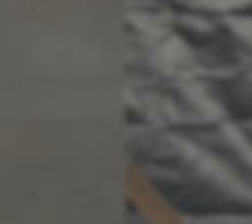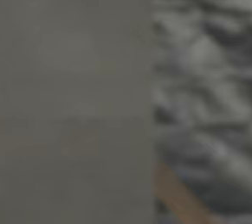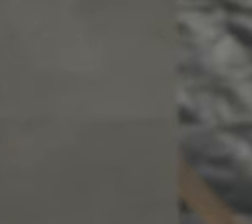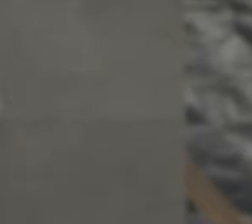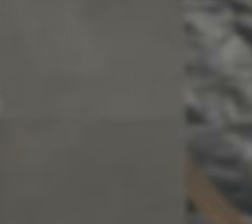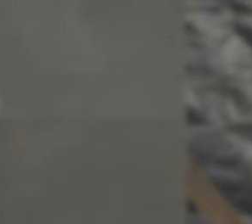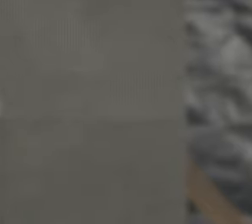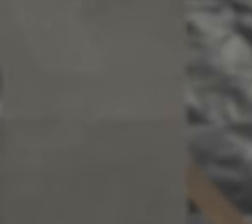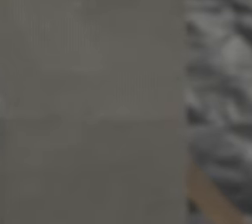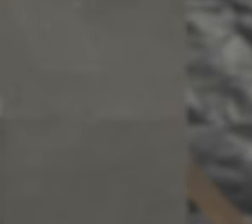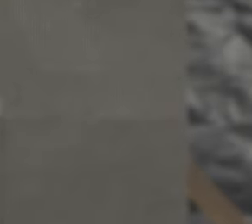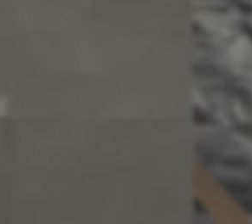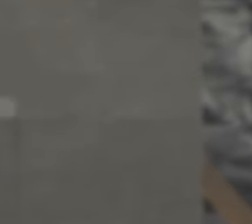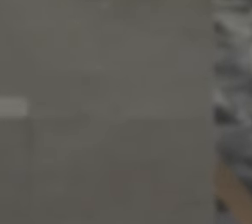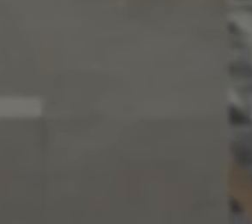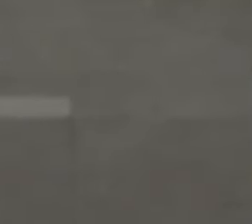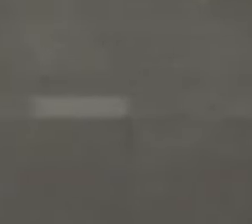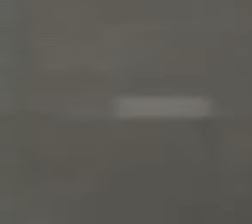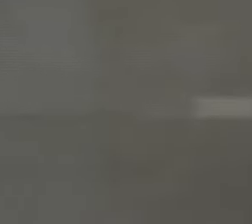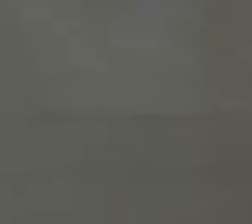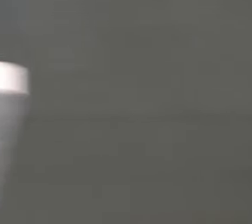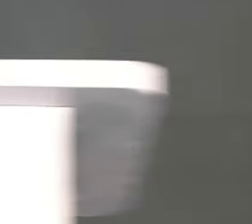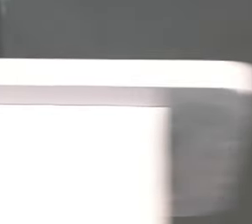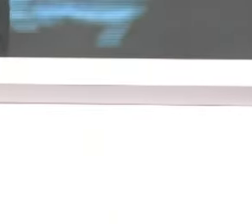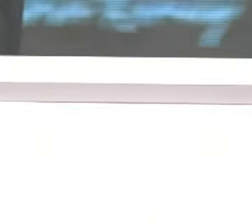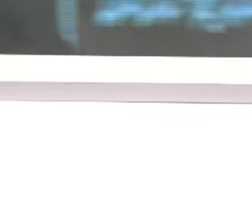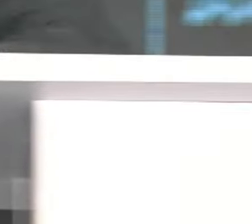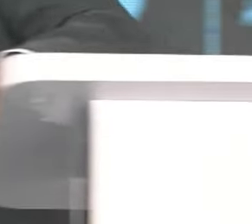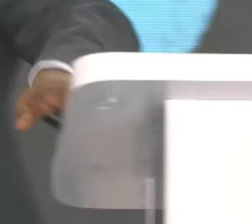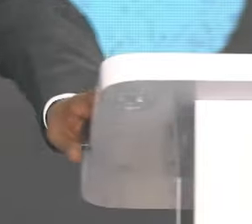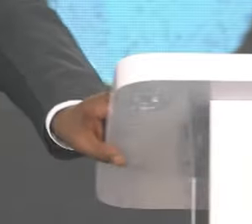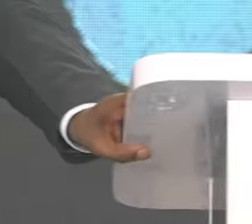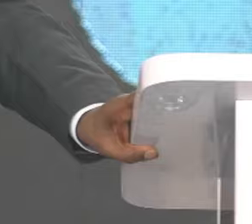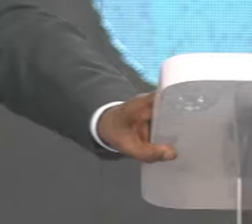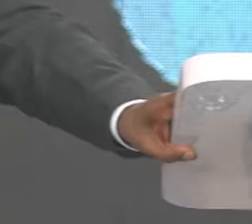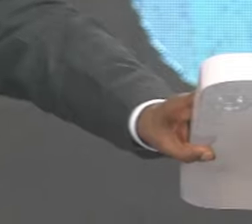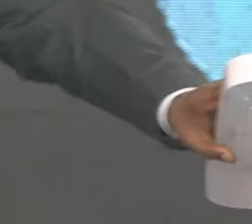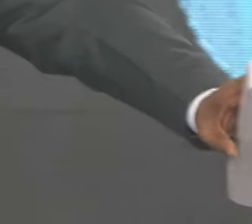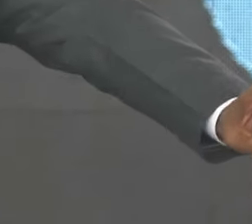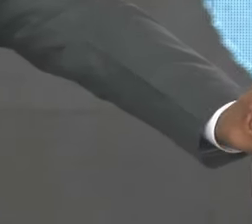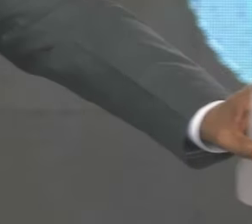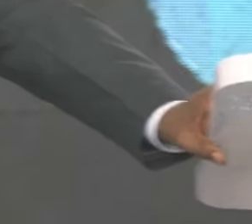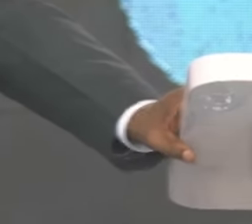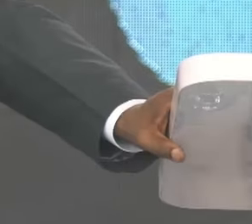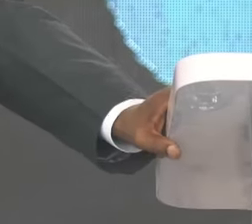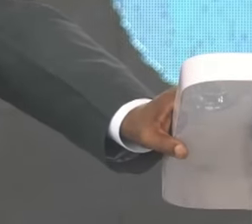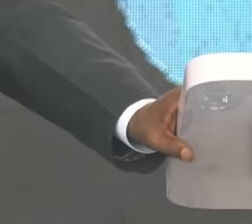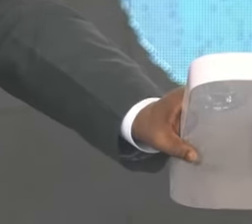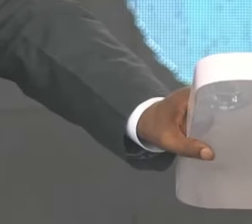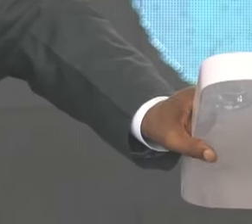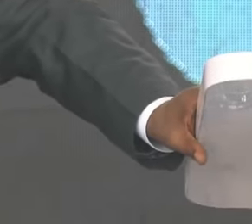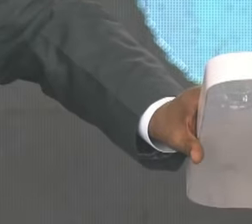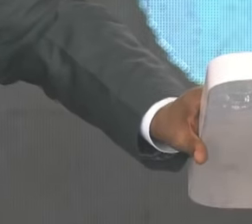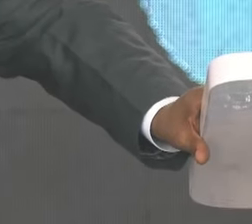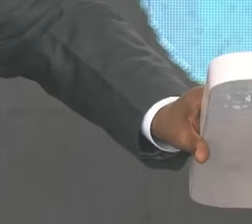always say when you are not happy? Something you always tell your congregation when everybody